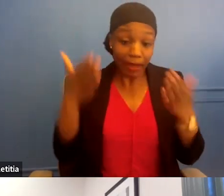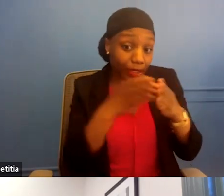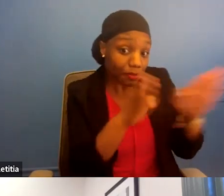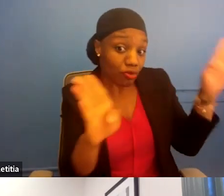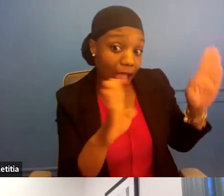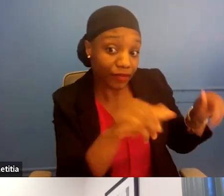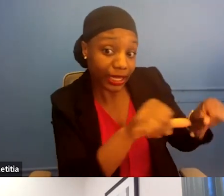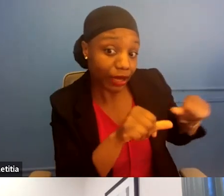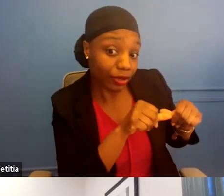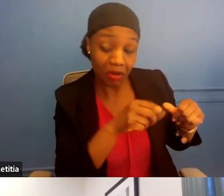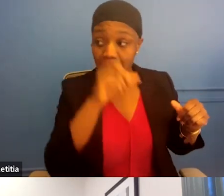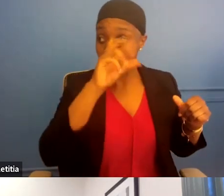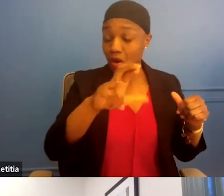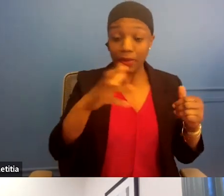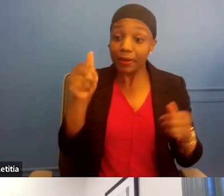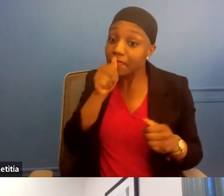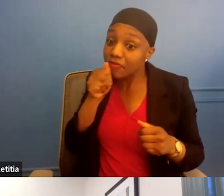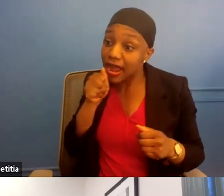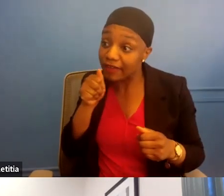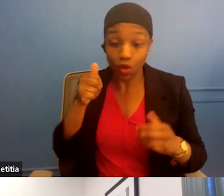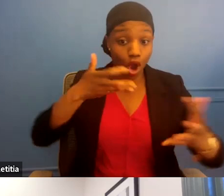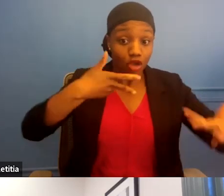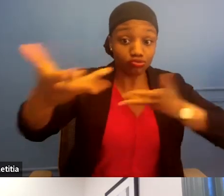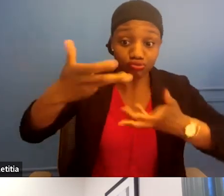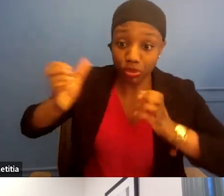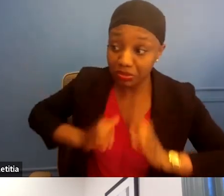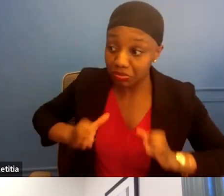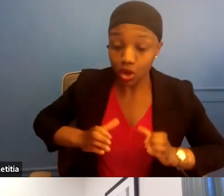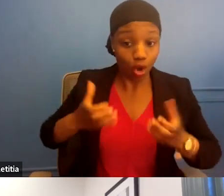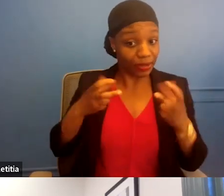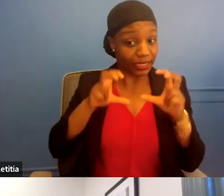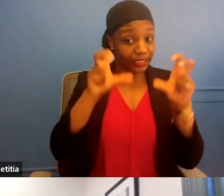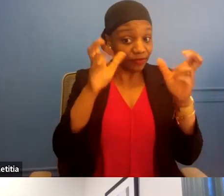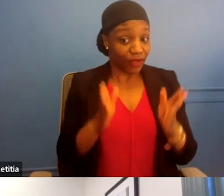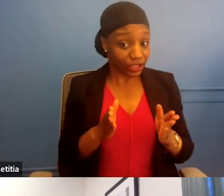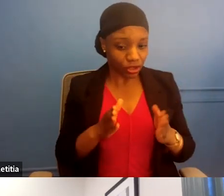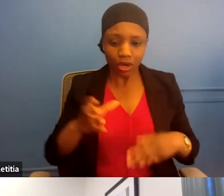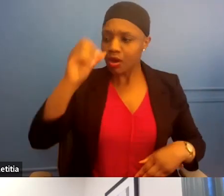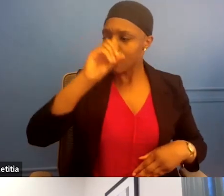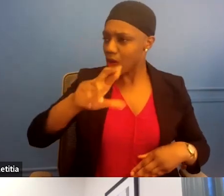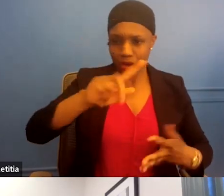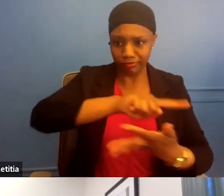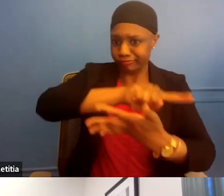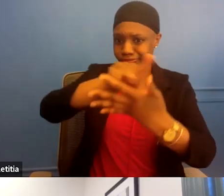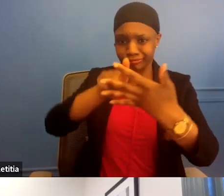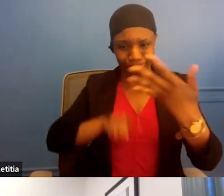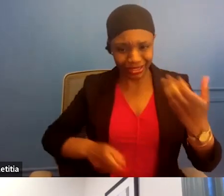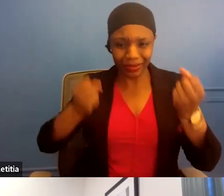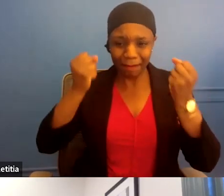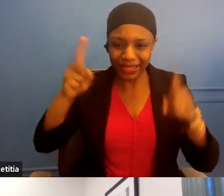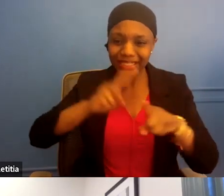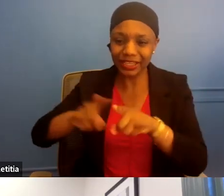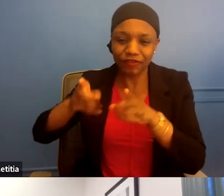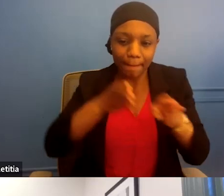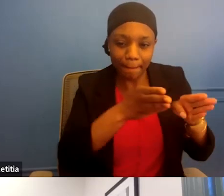private area, whether it's out facing clients, being in an investor position or in support. There's a lot of different paths to success.